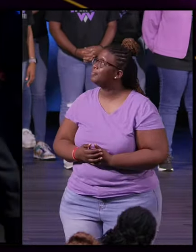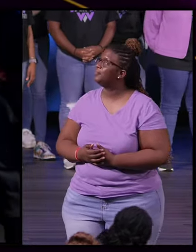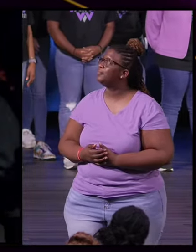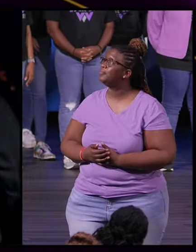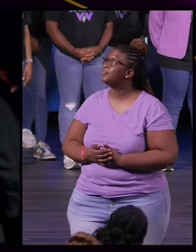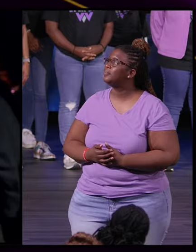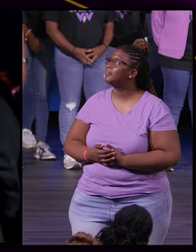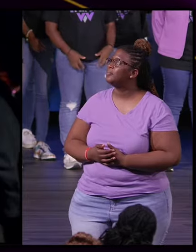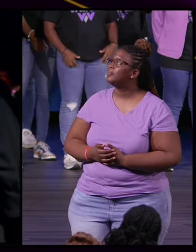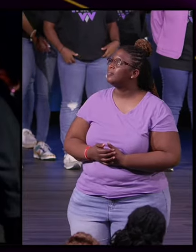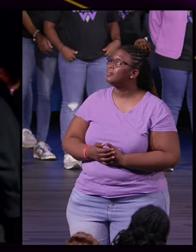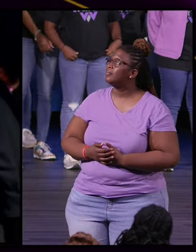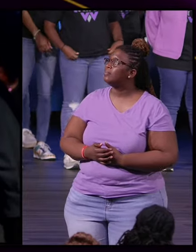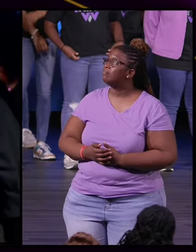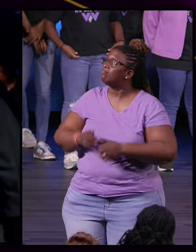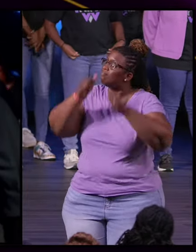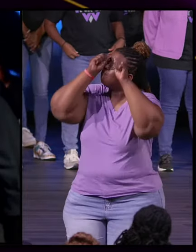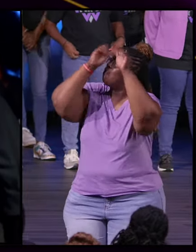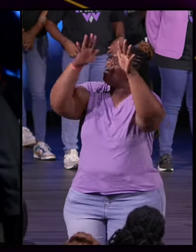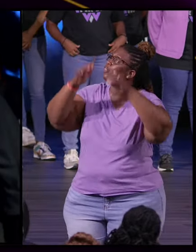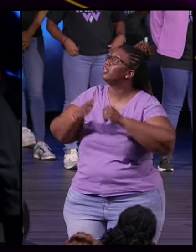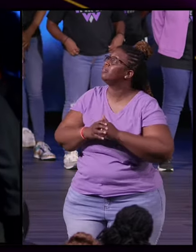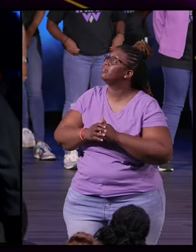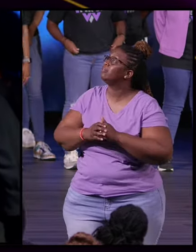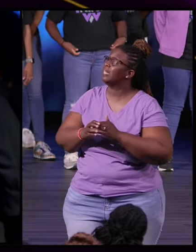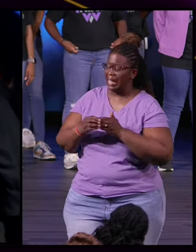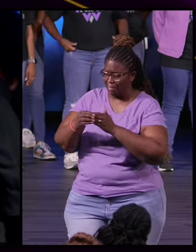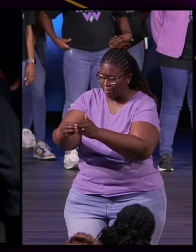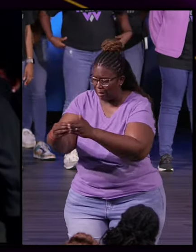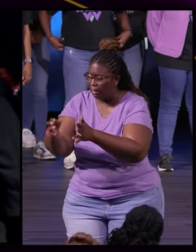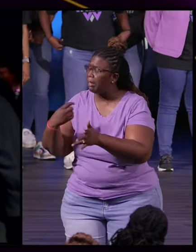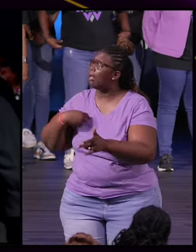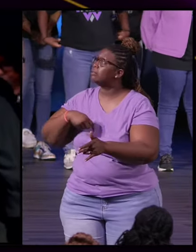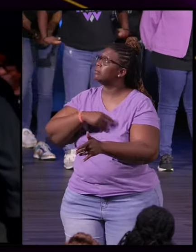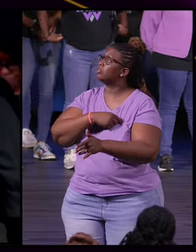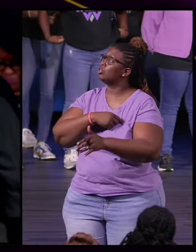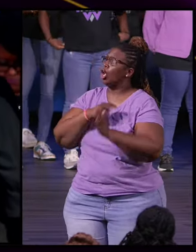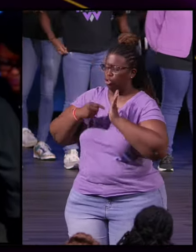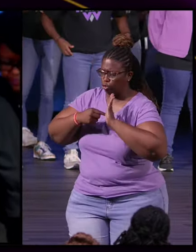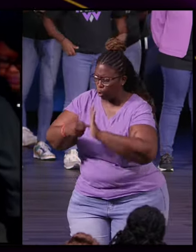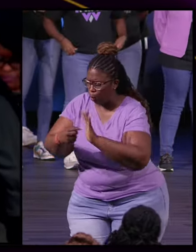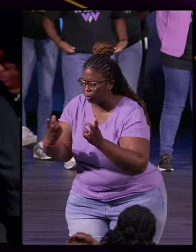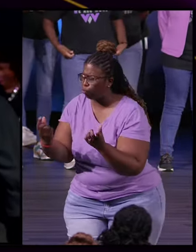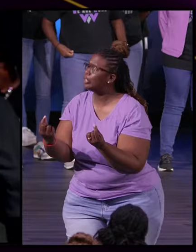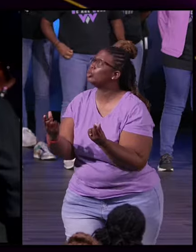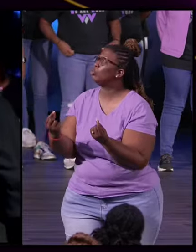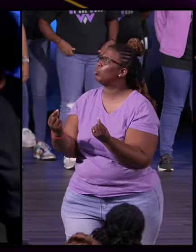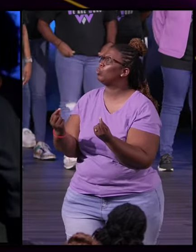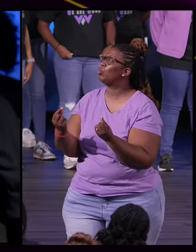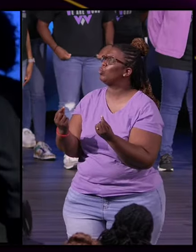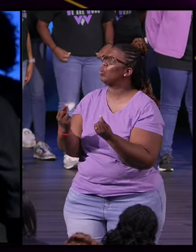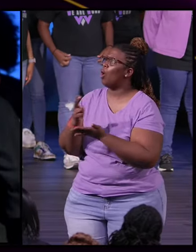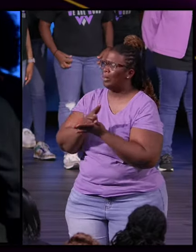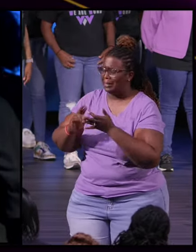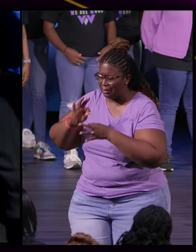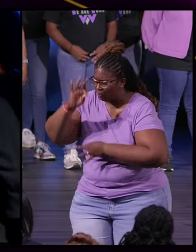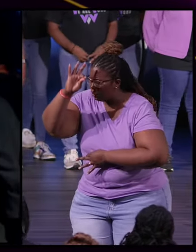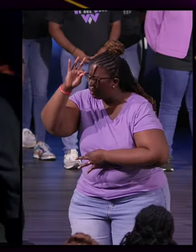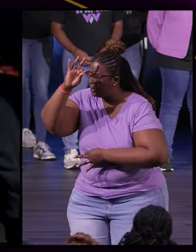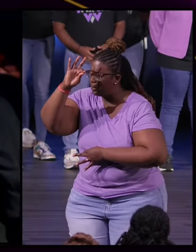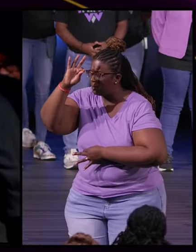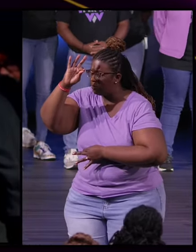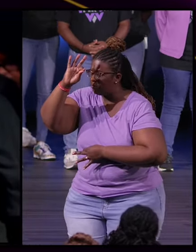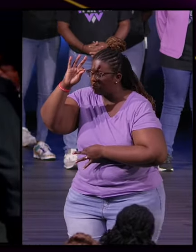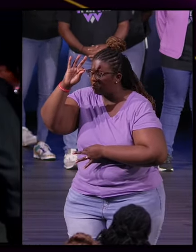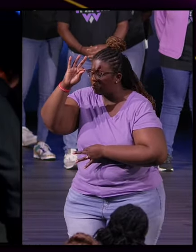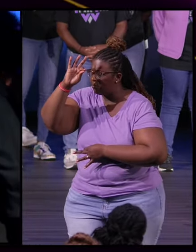God. Father, lead us and guide us by your Spirit, God, that